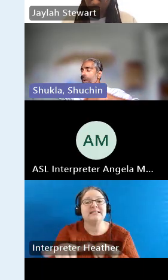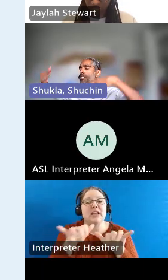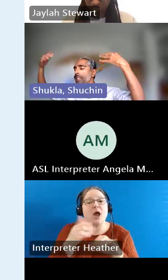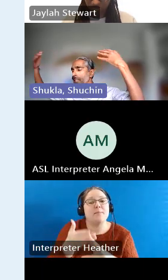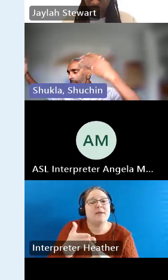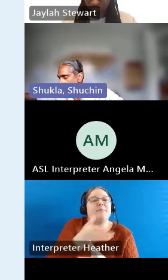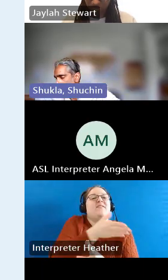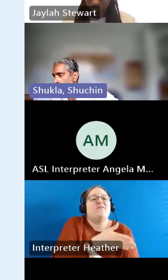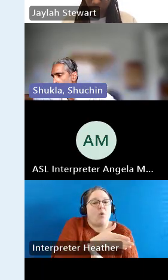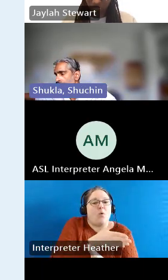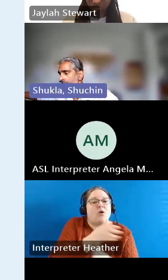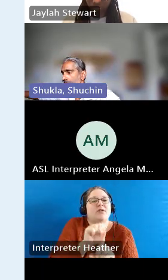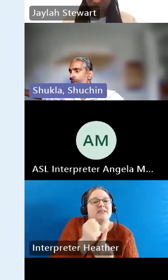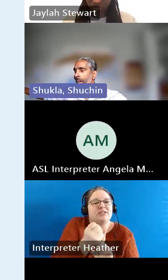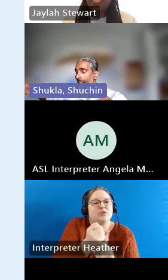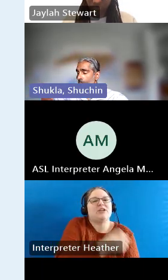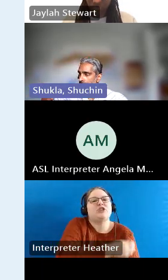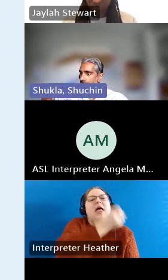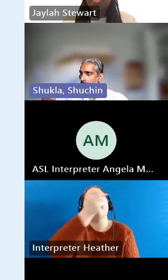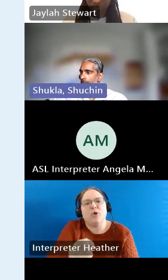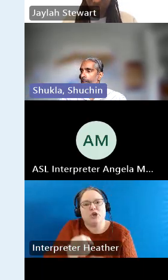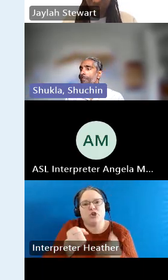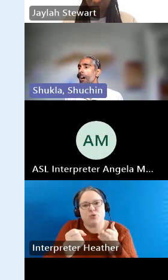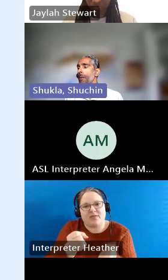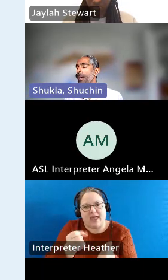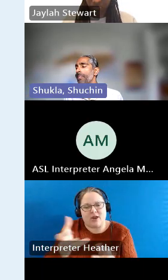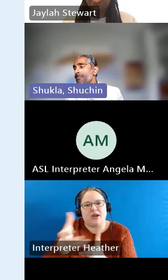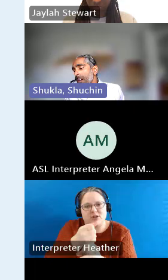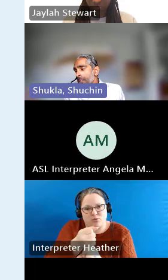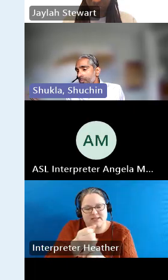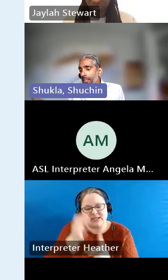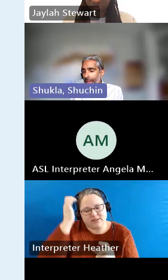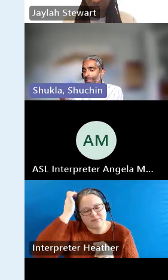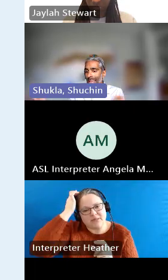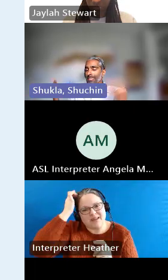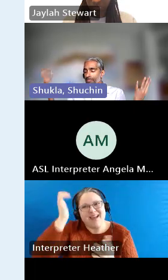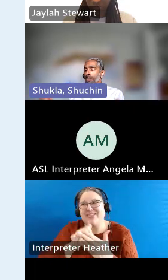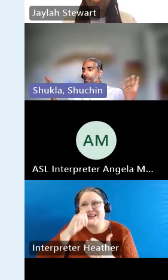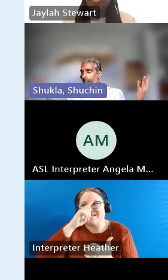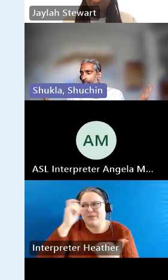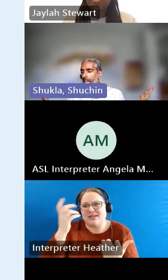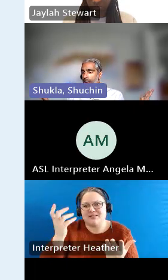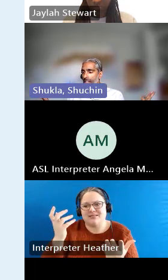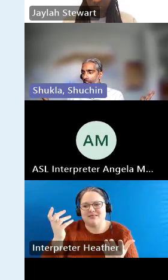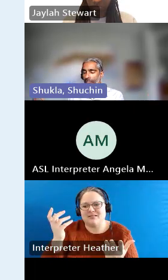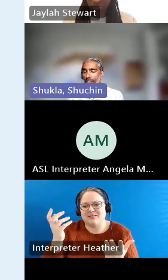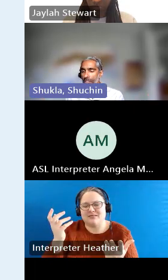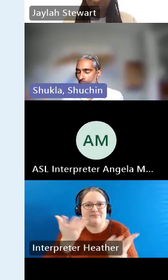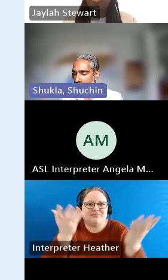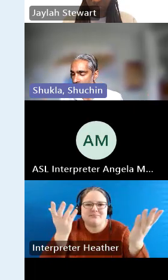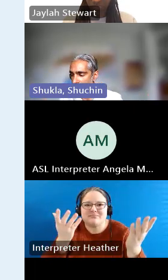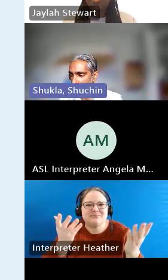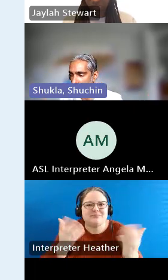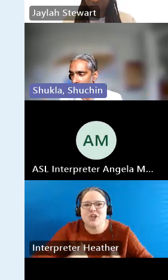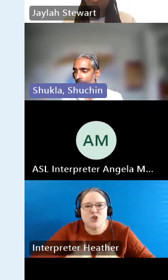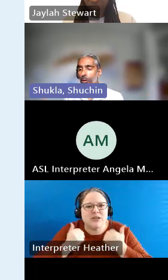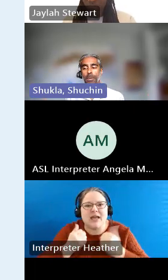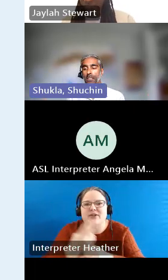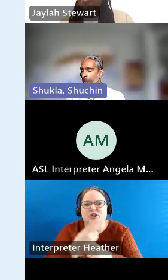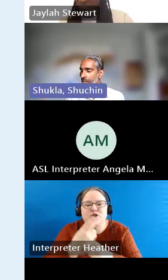the situation that will put someone into getting arrested. And that's because, right, like that's chaotic life. Using drugs